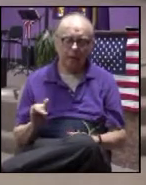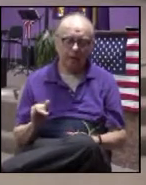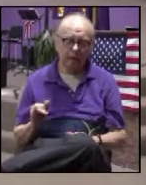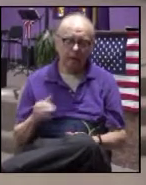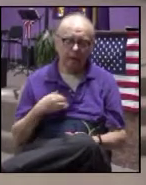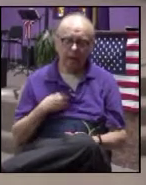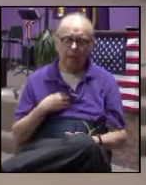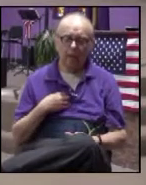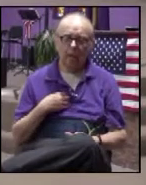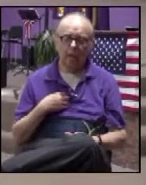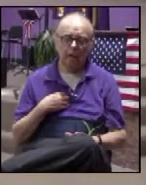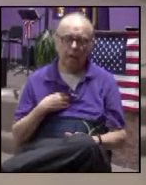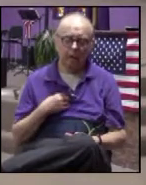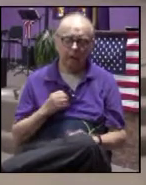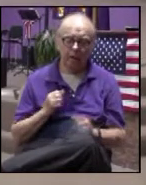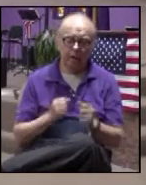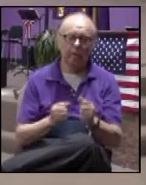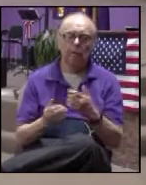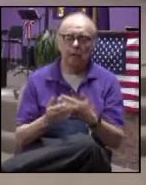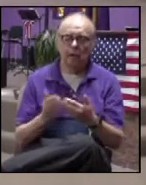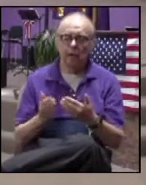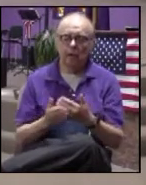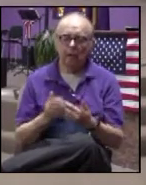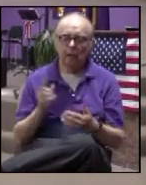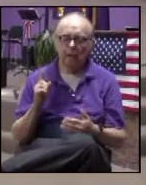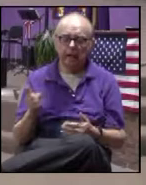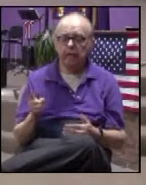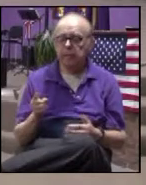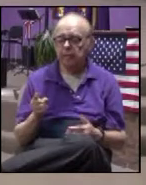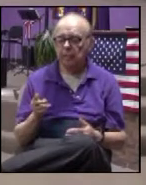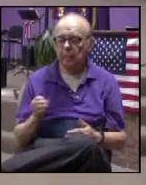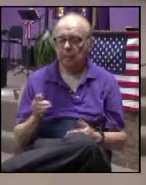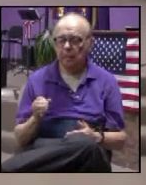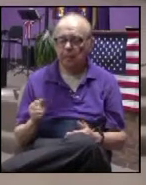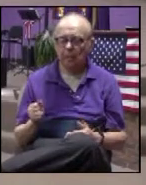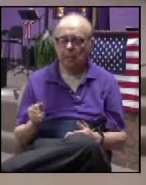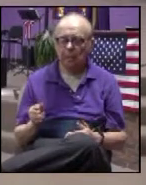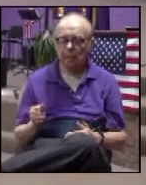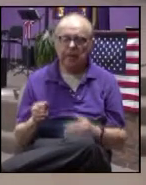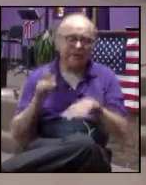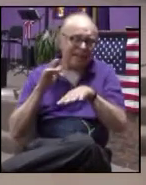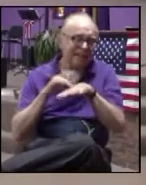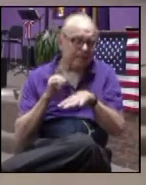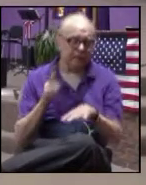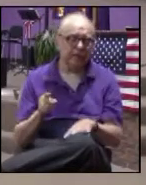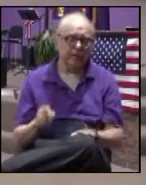as a Talmud are following so close that his dust is coming upon you.